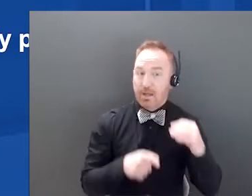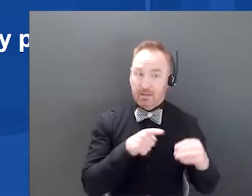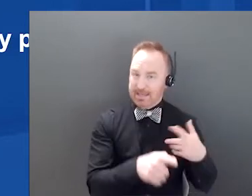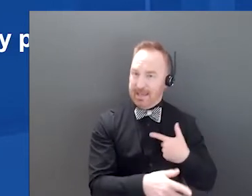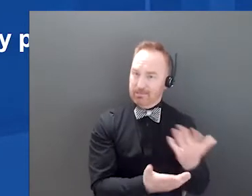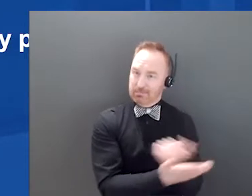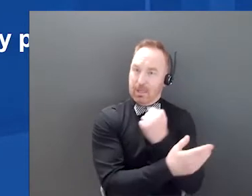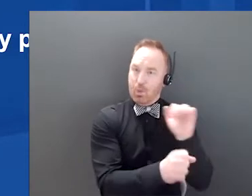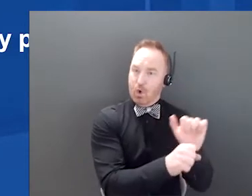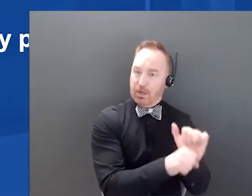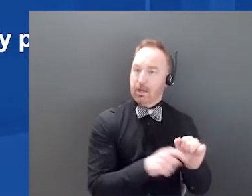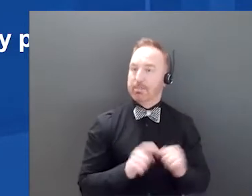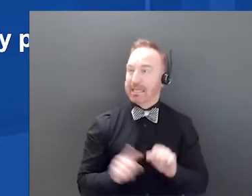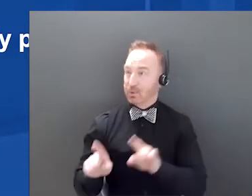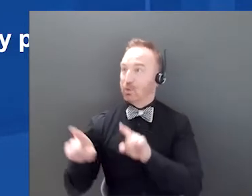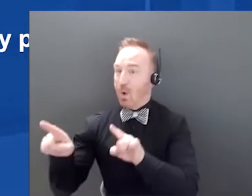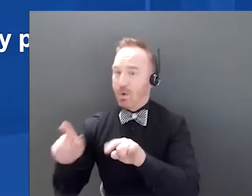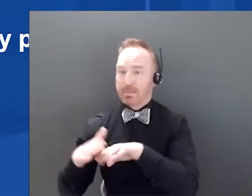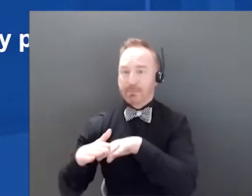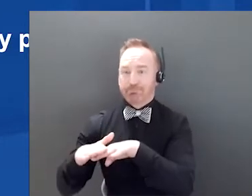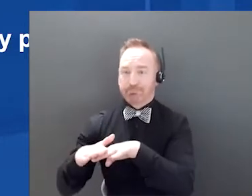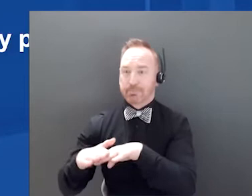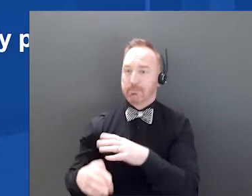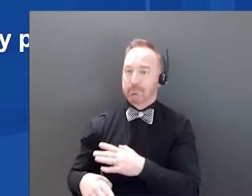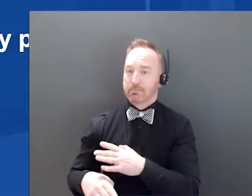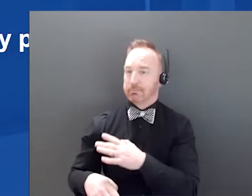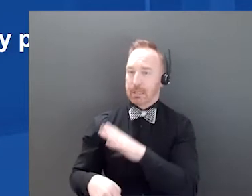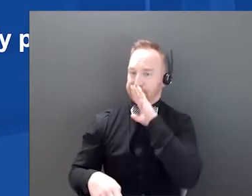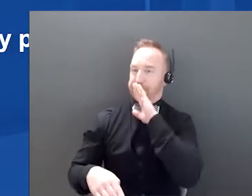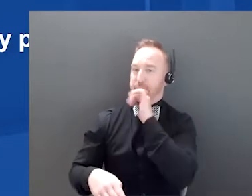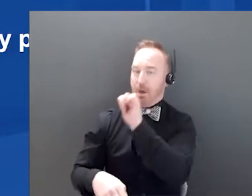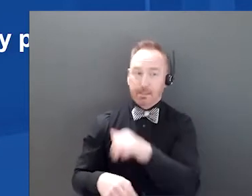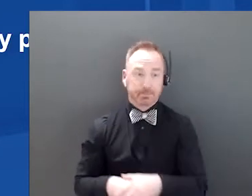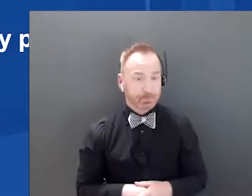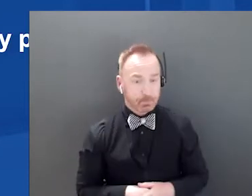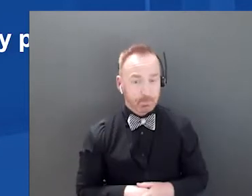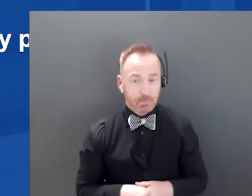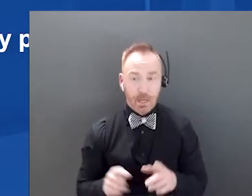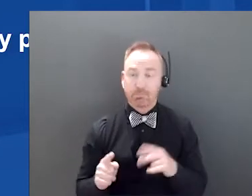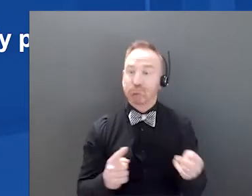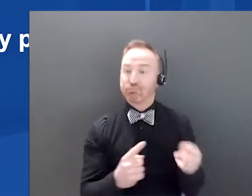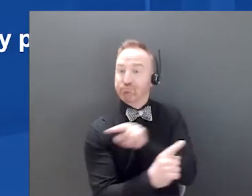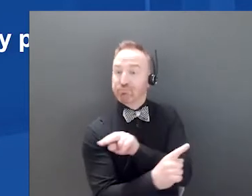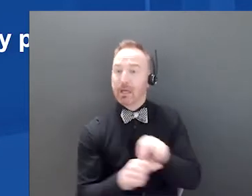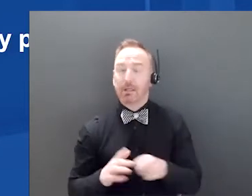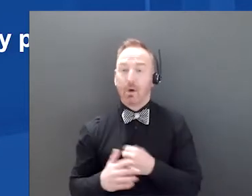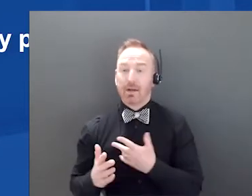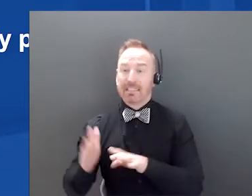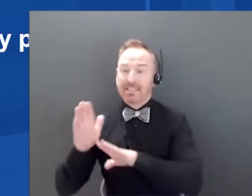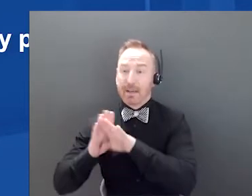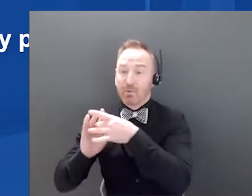otherwise. On the other hand, participants in our research who were employed precariously felt that advancements in the development